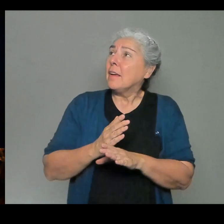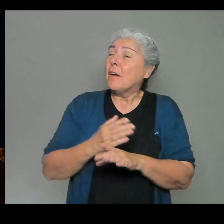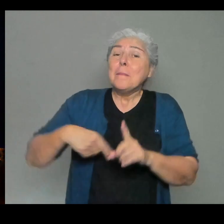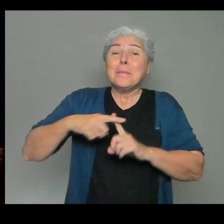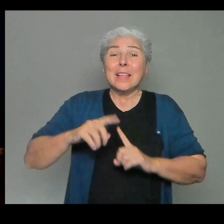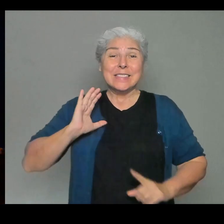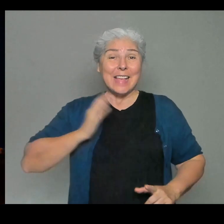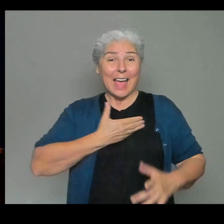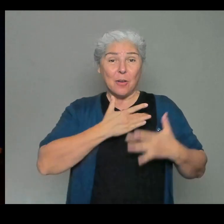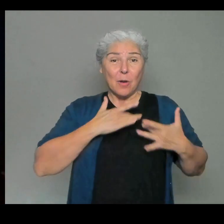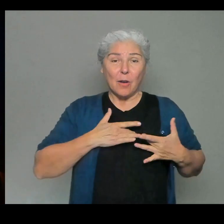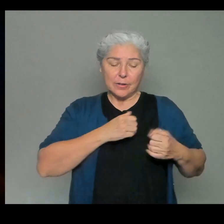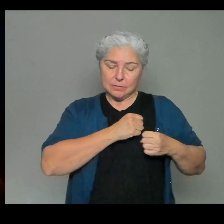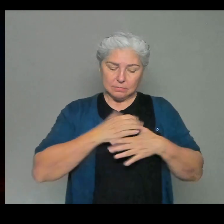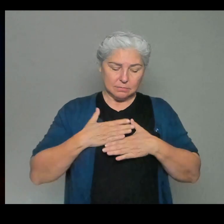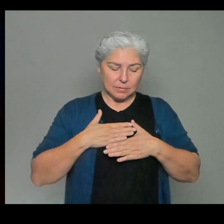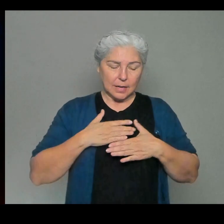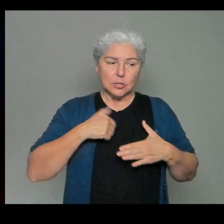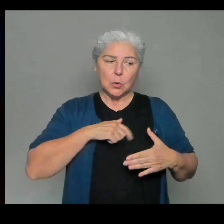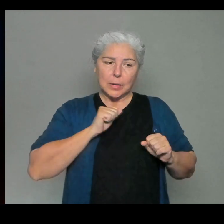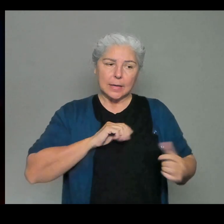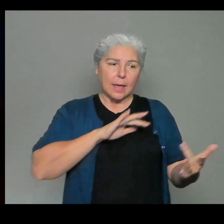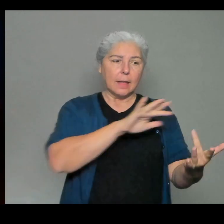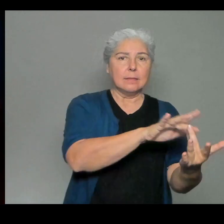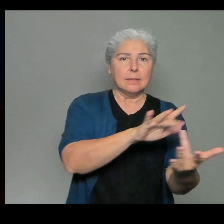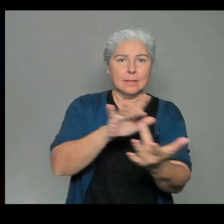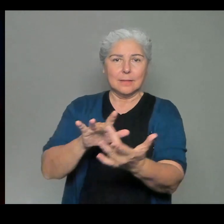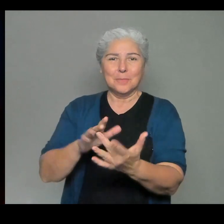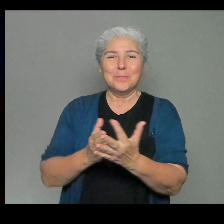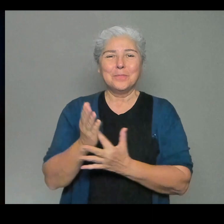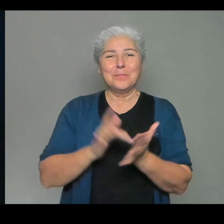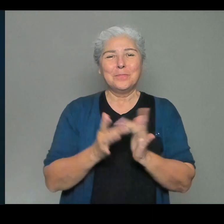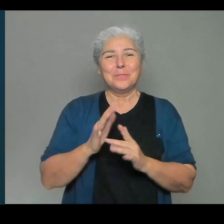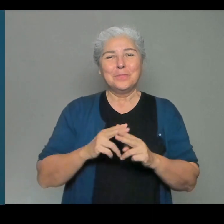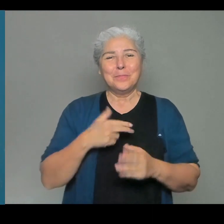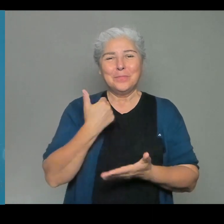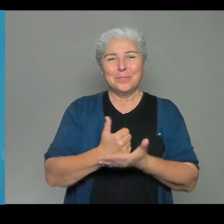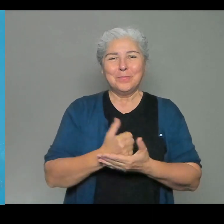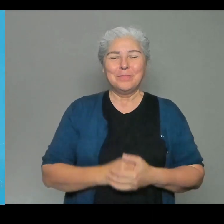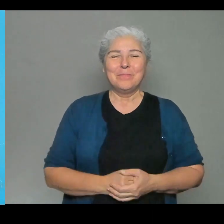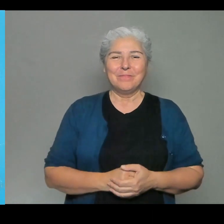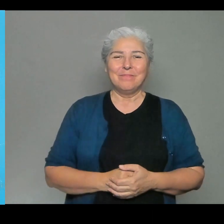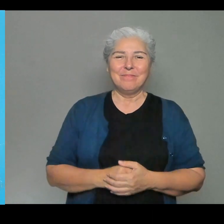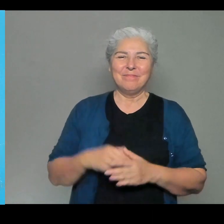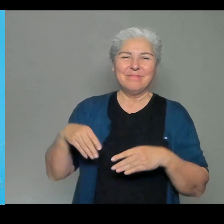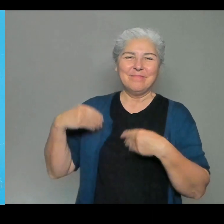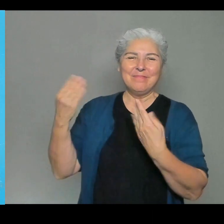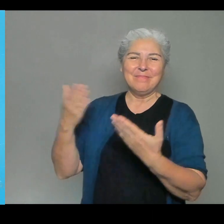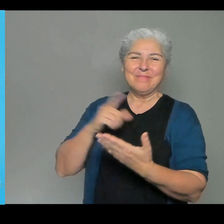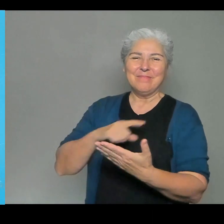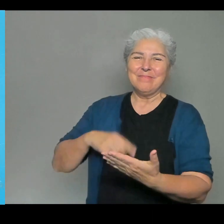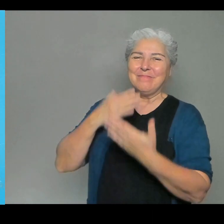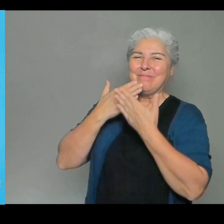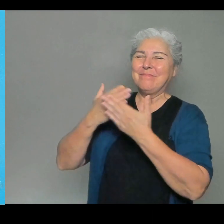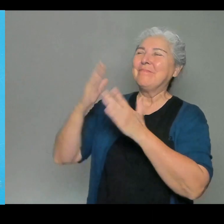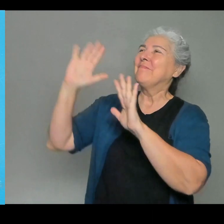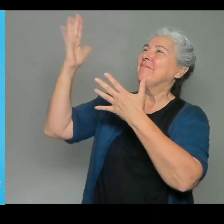person and prepare our hearts to reach out to them. In Jesus' name, amen. Let's give the Lord a big hand.